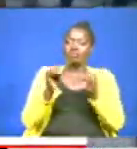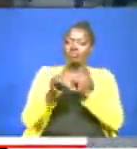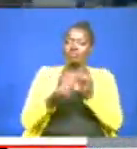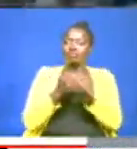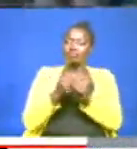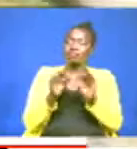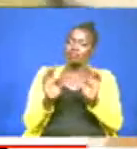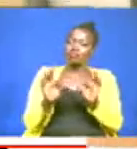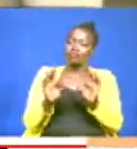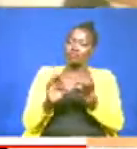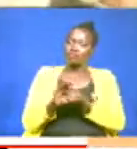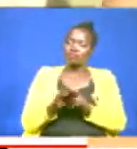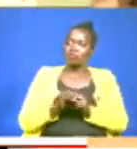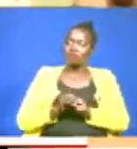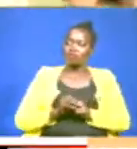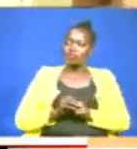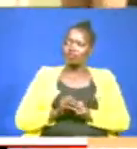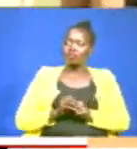style.